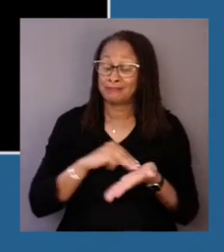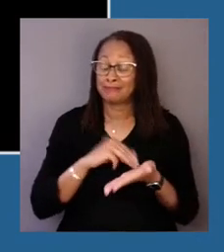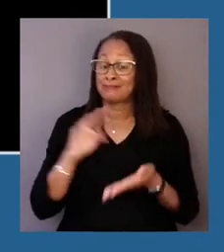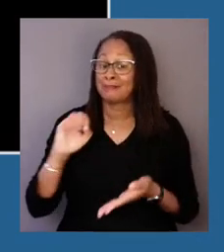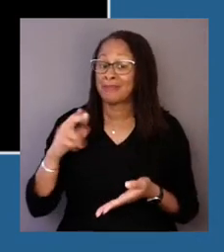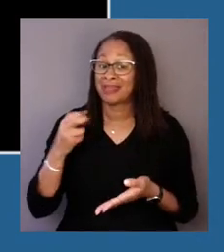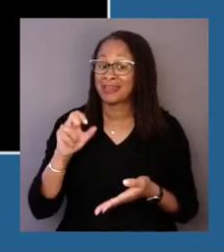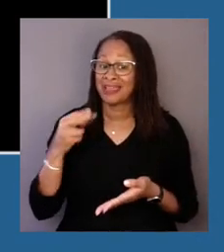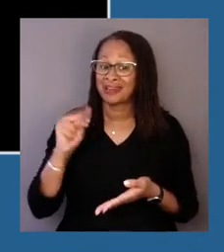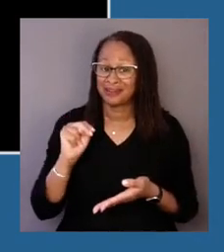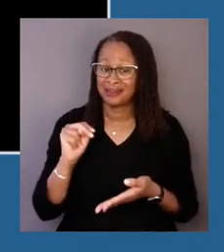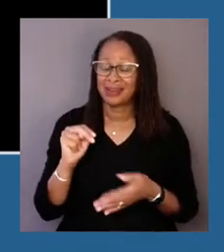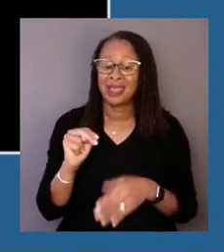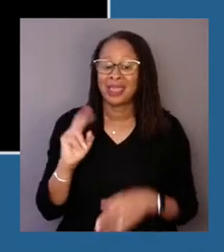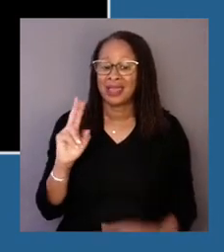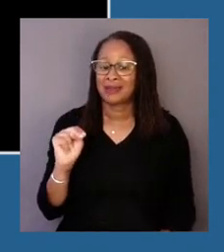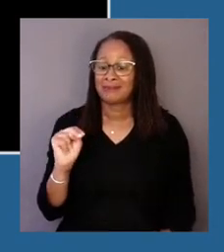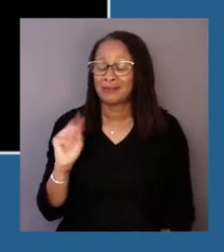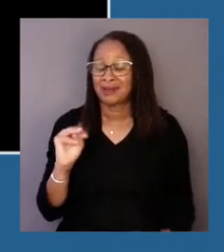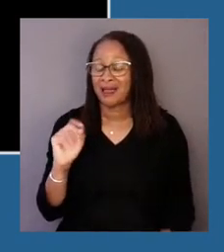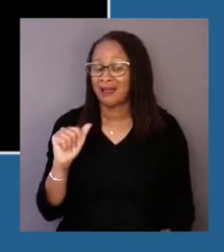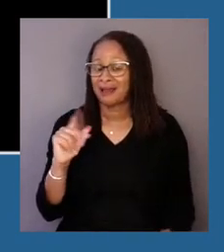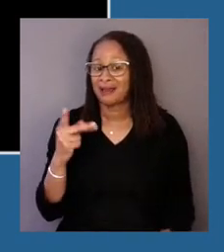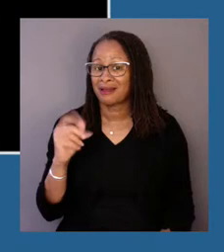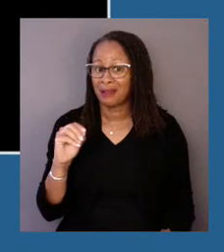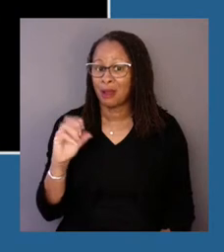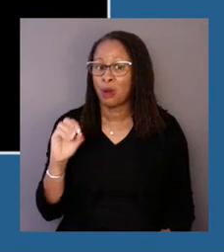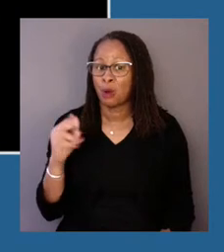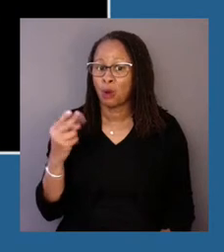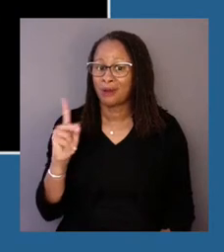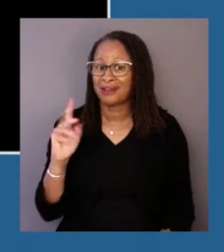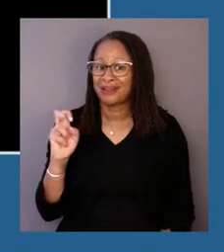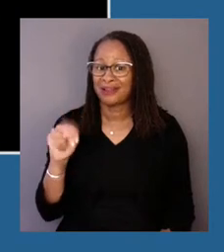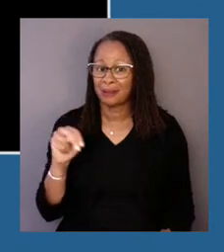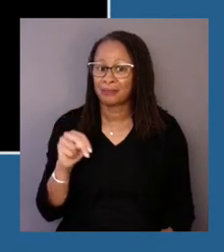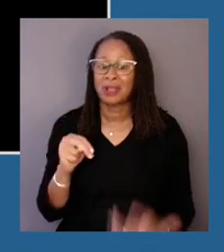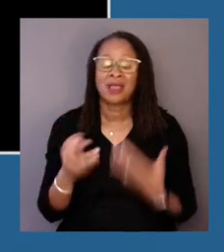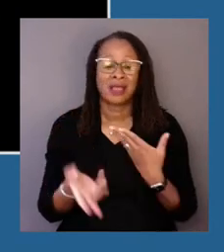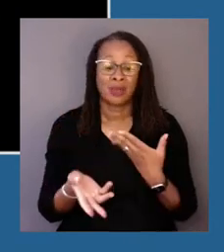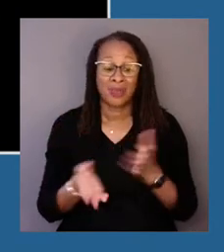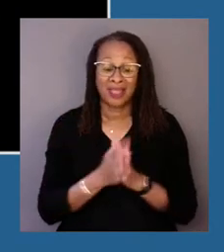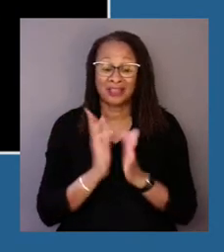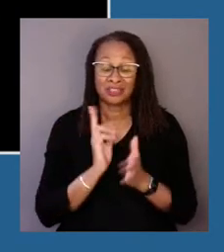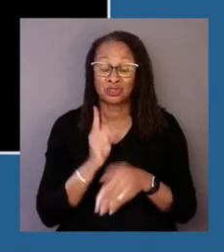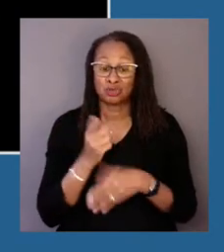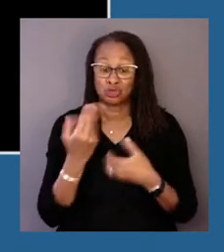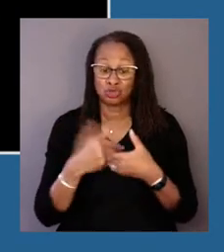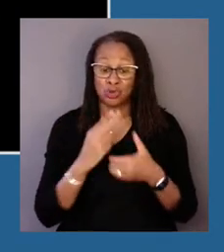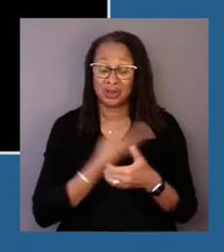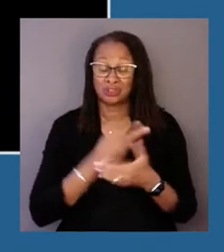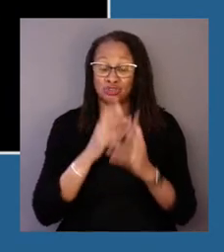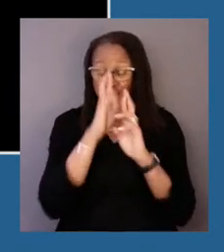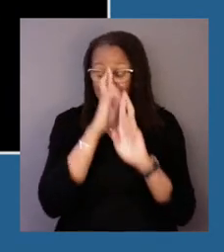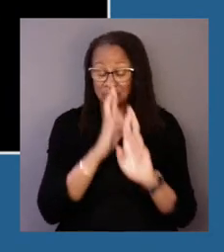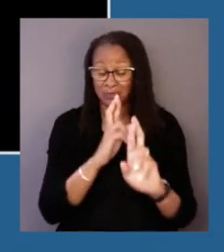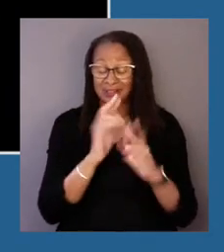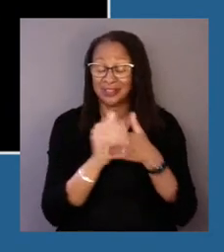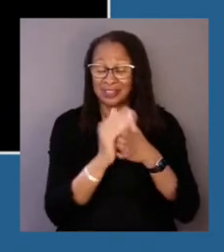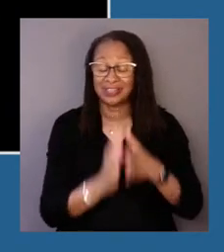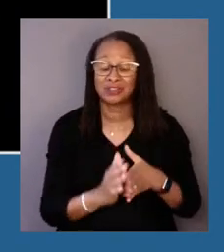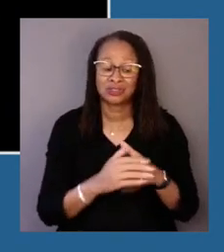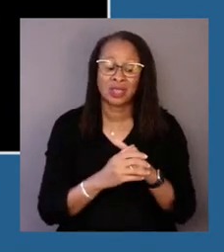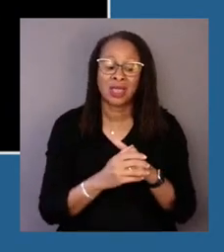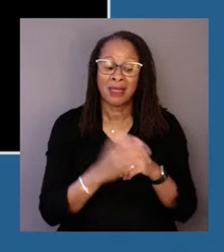Hoking, and ask you to join us in respecting leaders past, present, and emergent